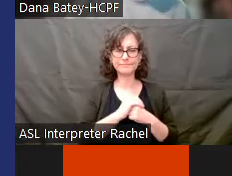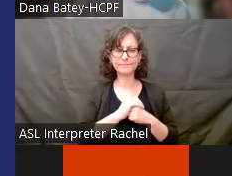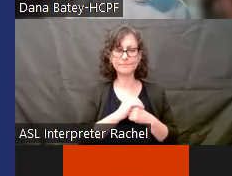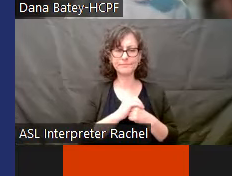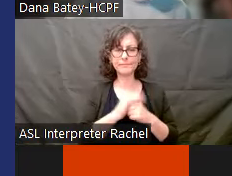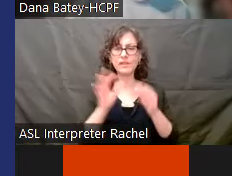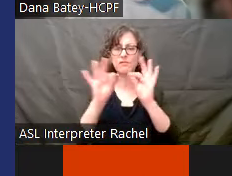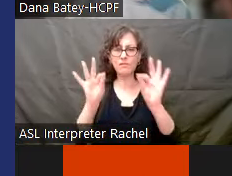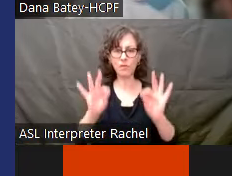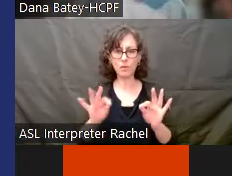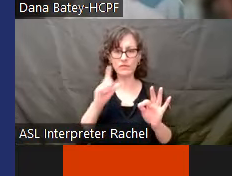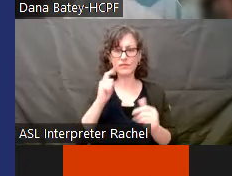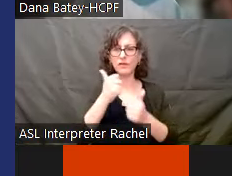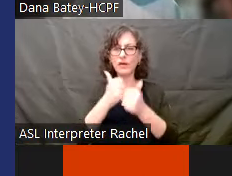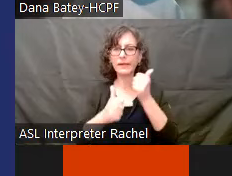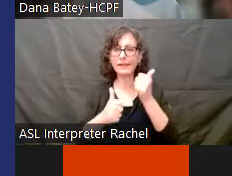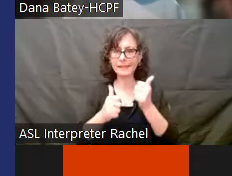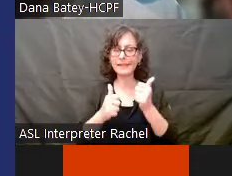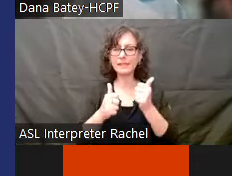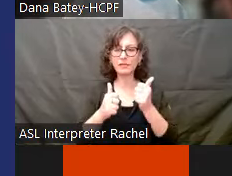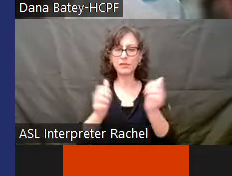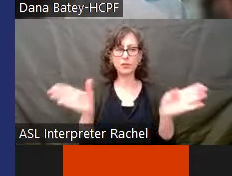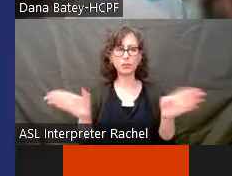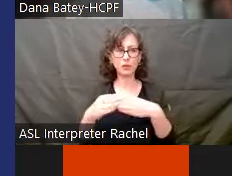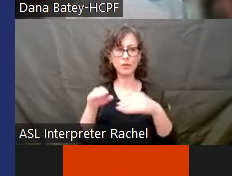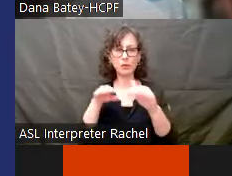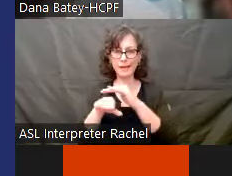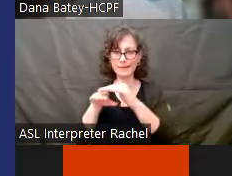forms for each room to access.